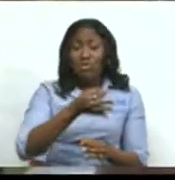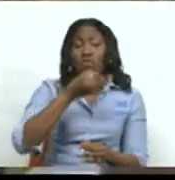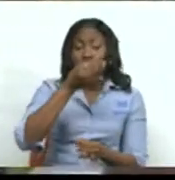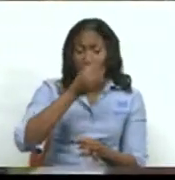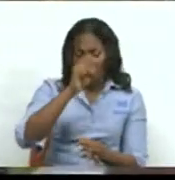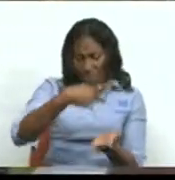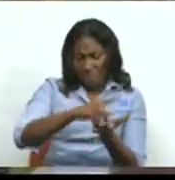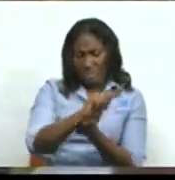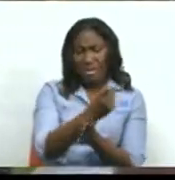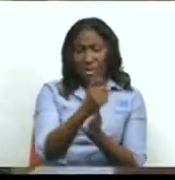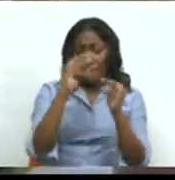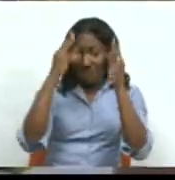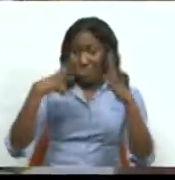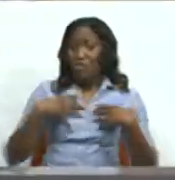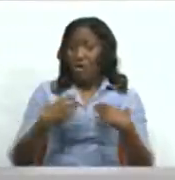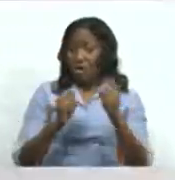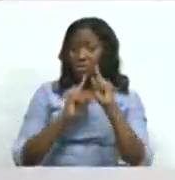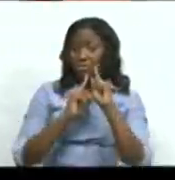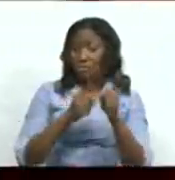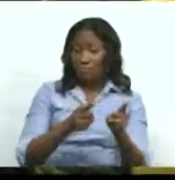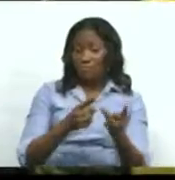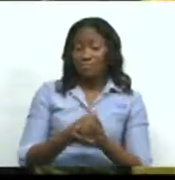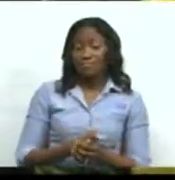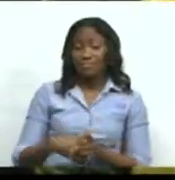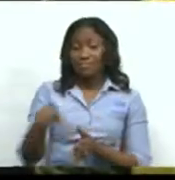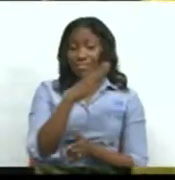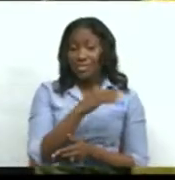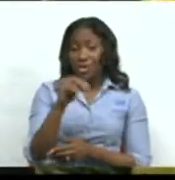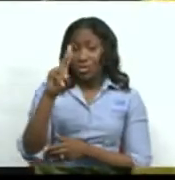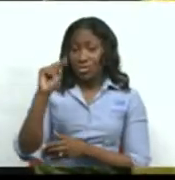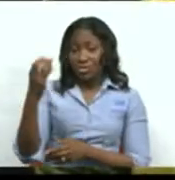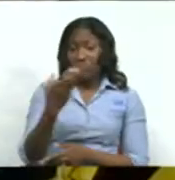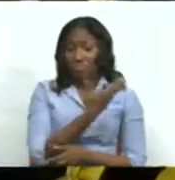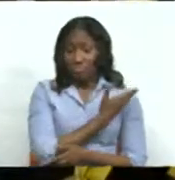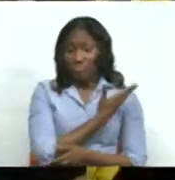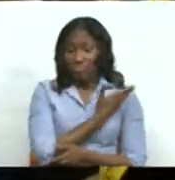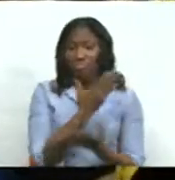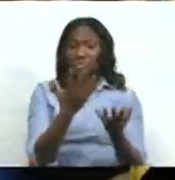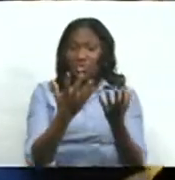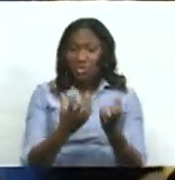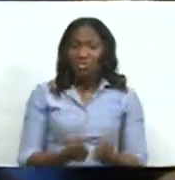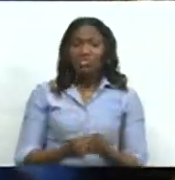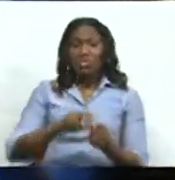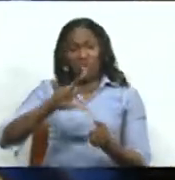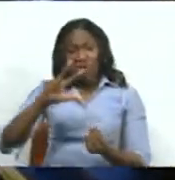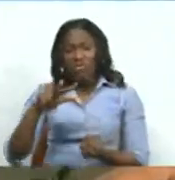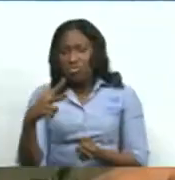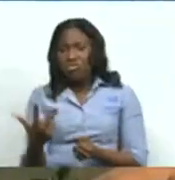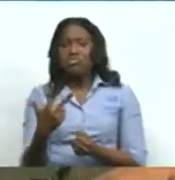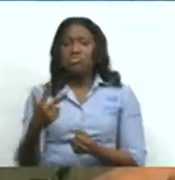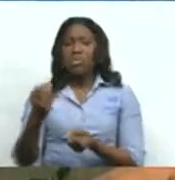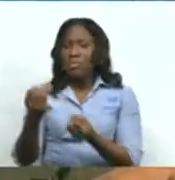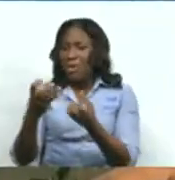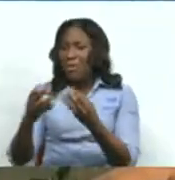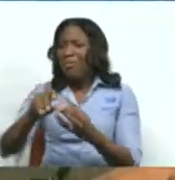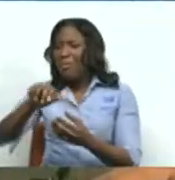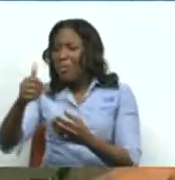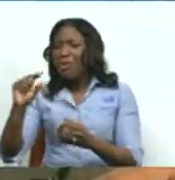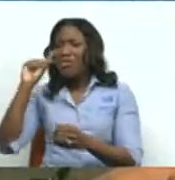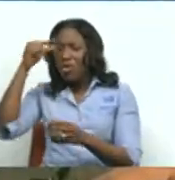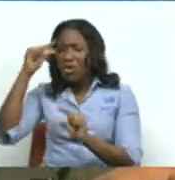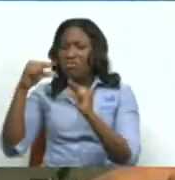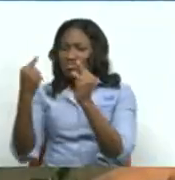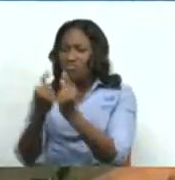The Health Minister responds. The UNC leader demands third parties contribute more while the NTA questions